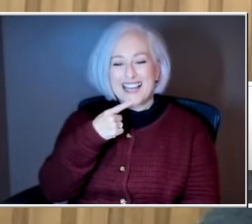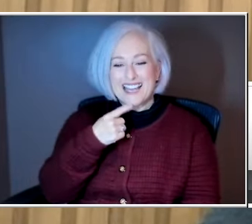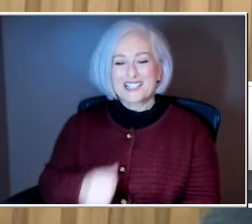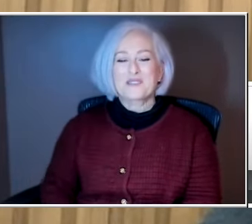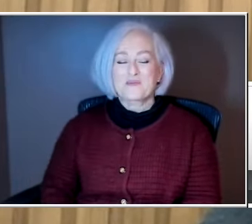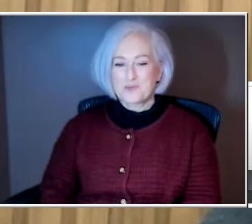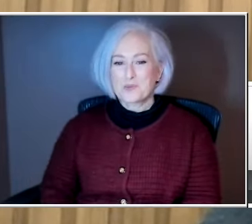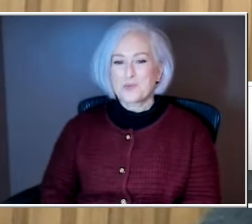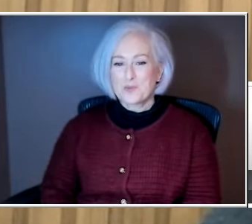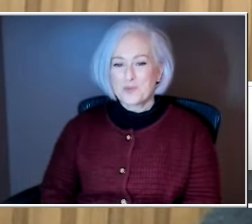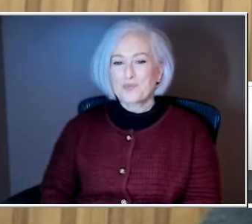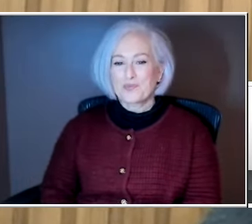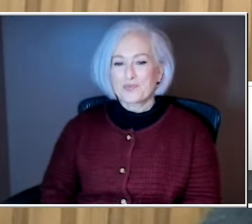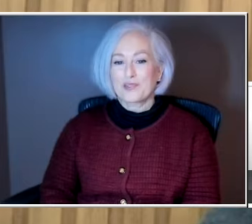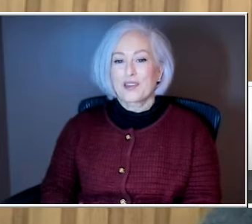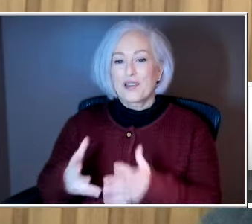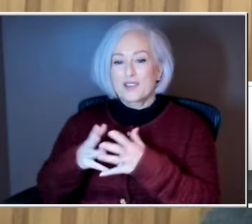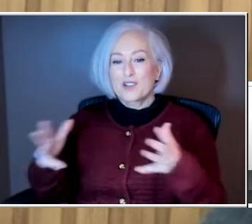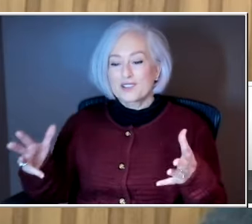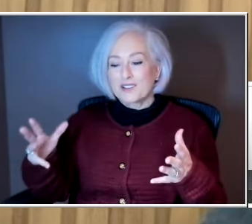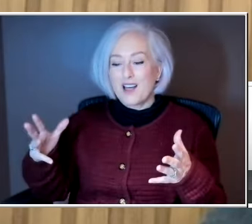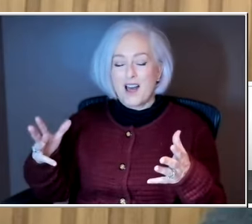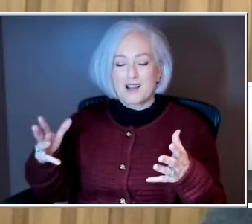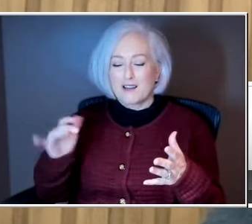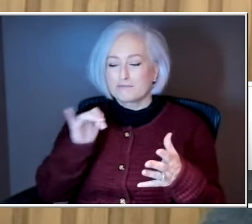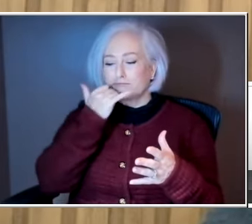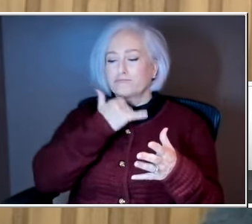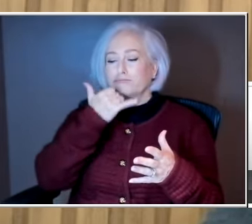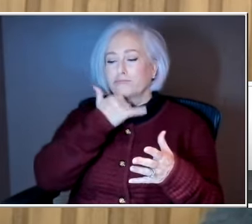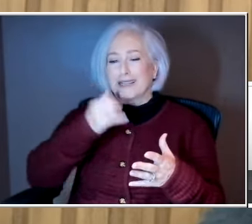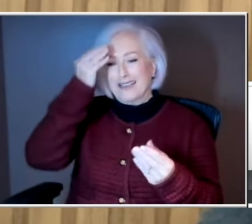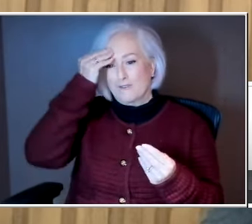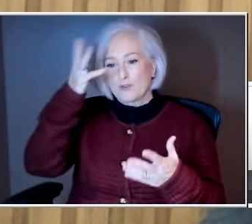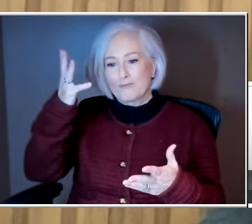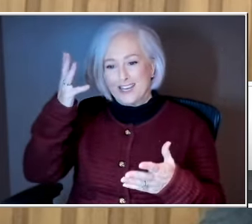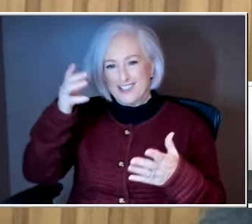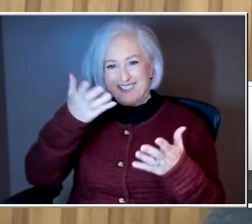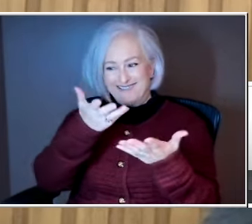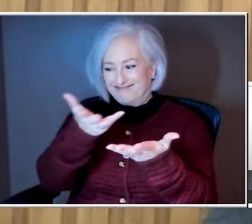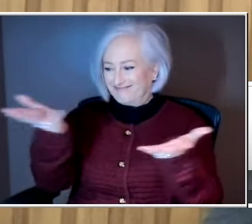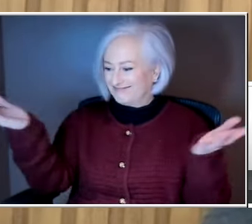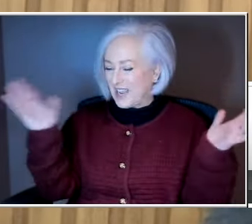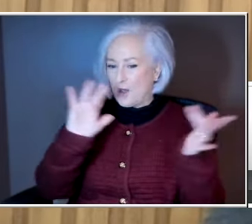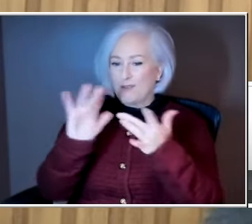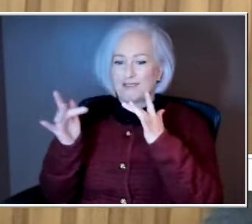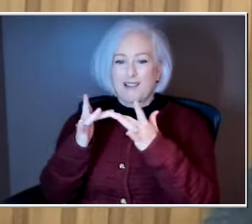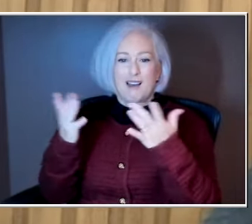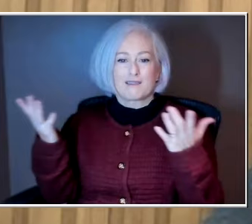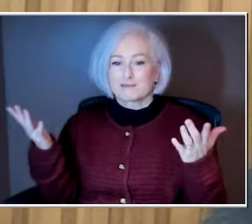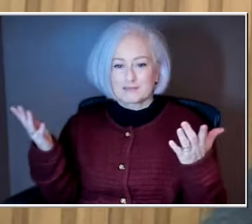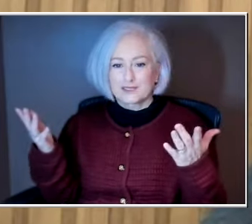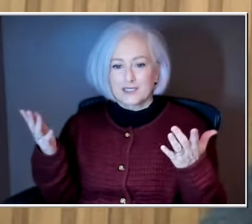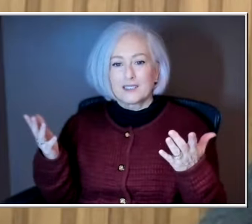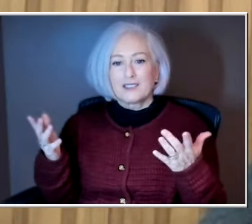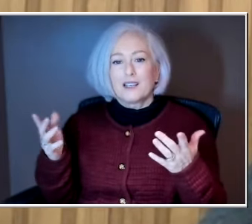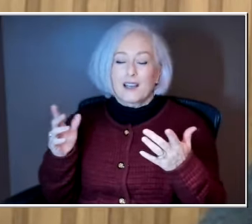earlier, there's a lot of misinformation and stigma out there related to not only obesity, but also related to the surgery